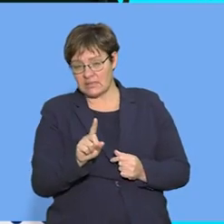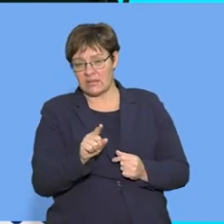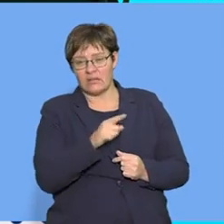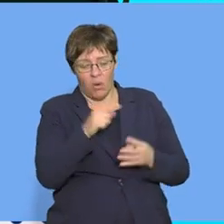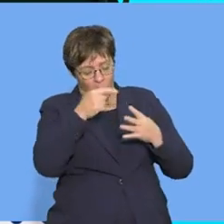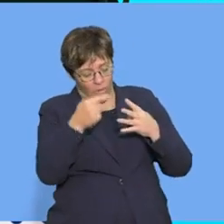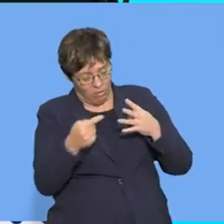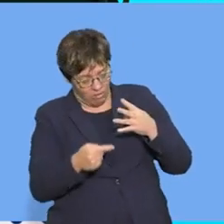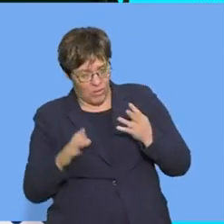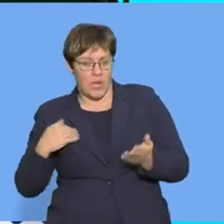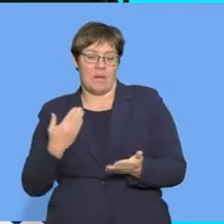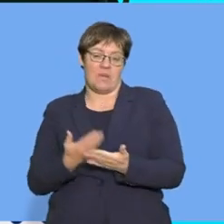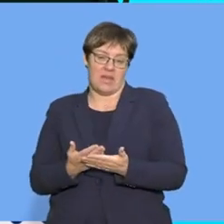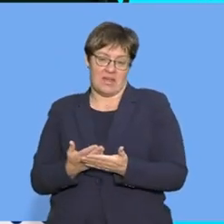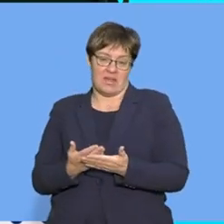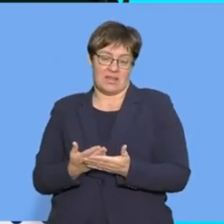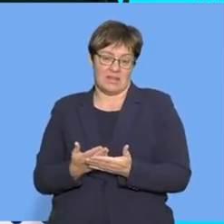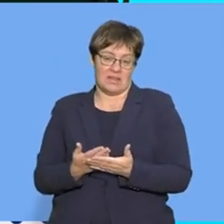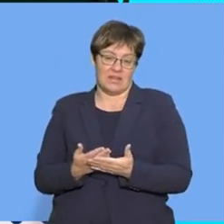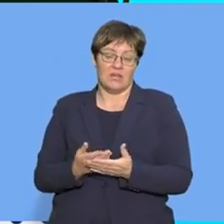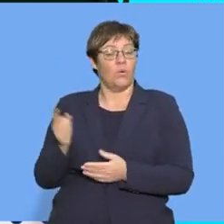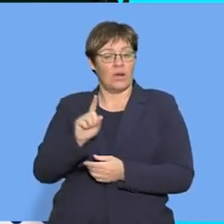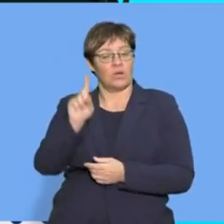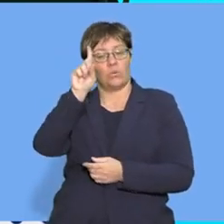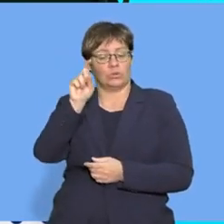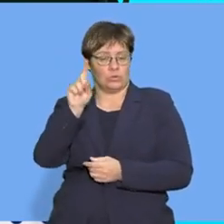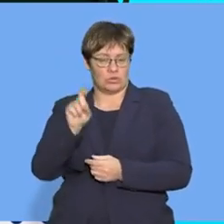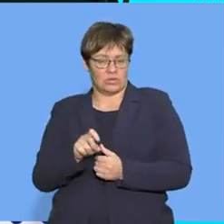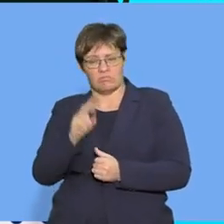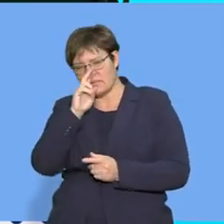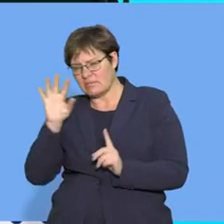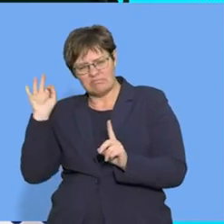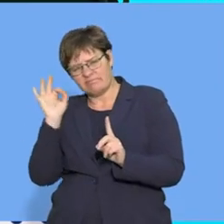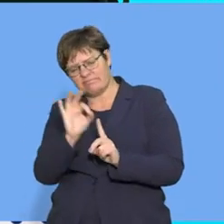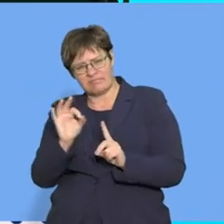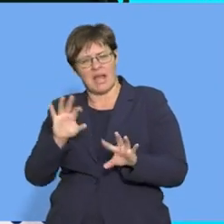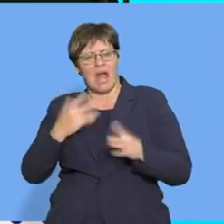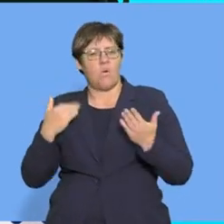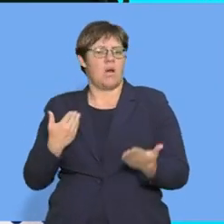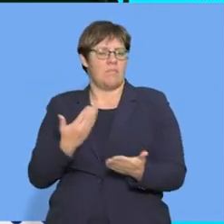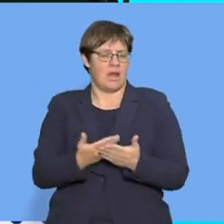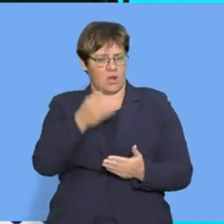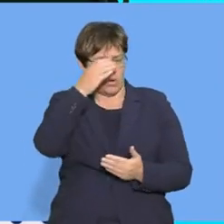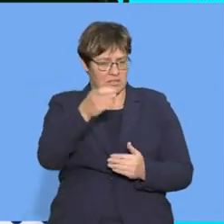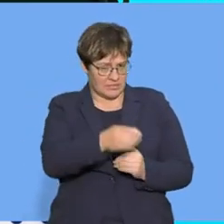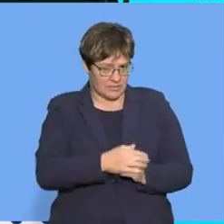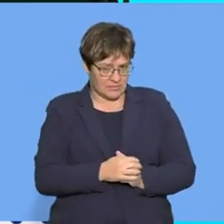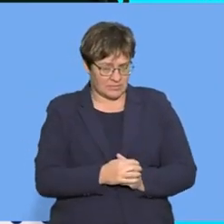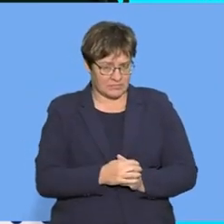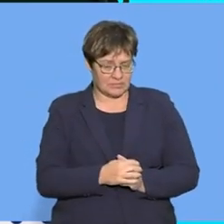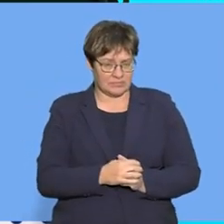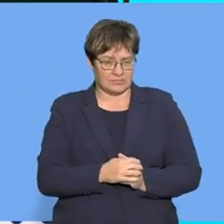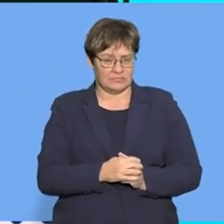to apply all of this to questions now, to try and see exactly how do we apply this whole concept